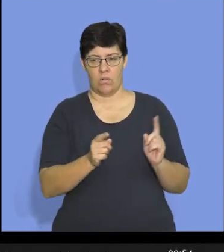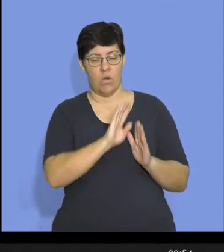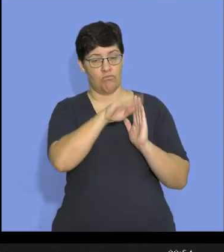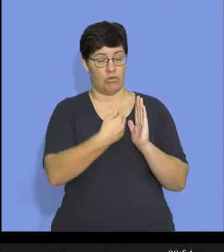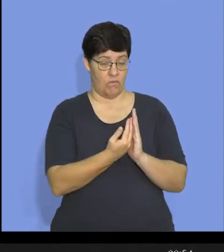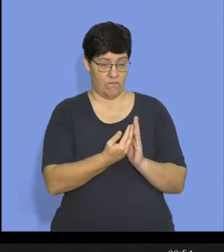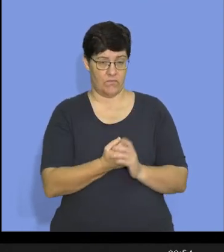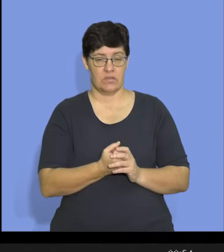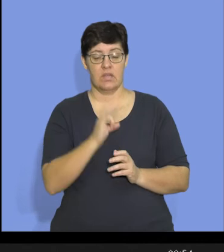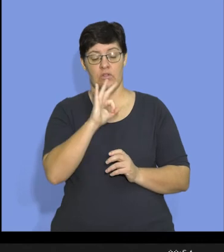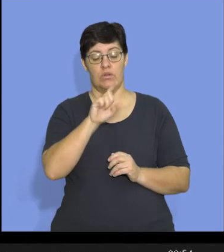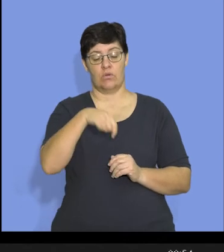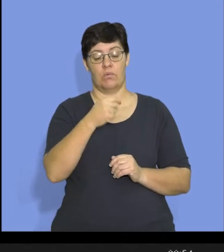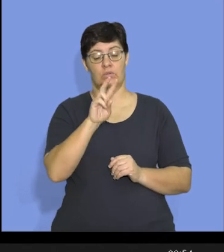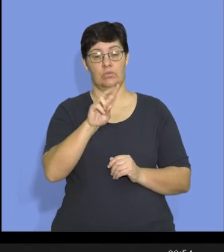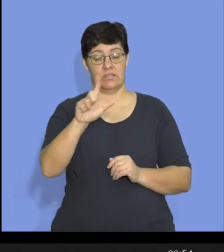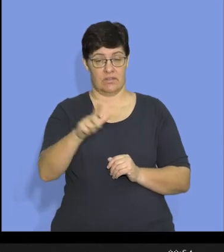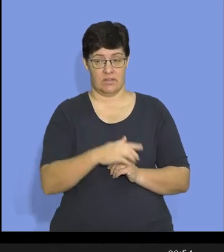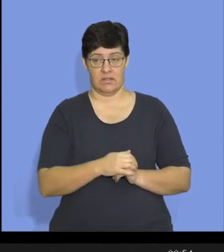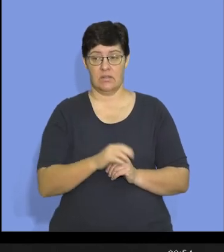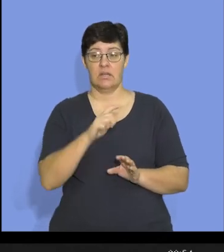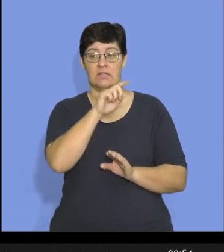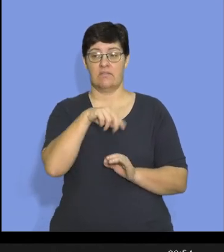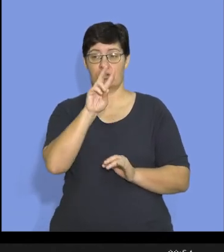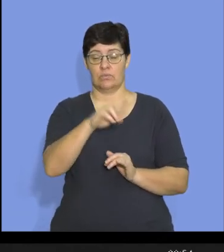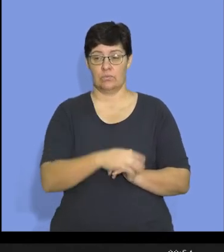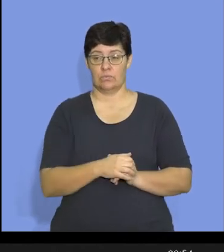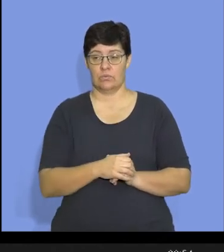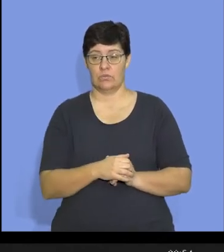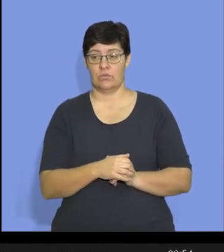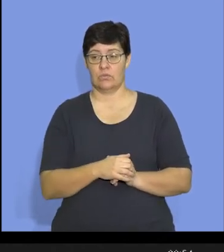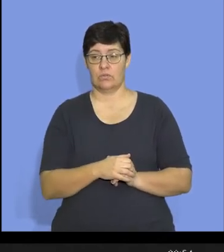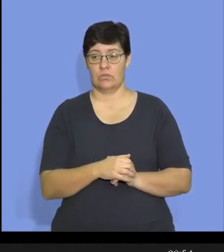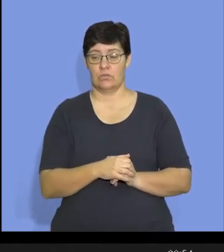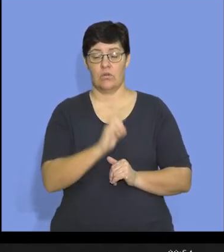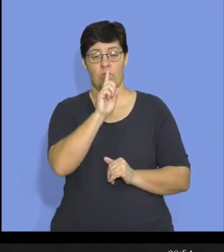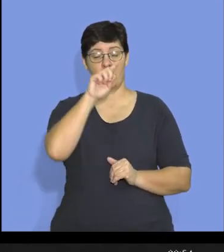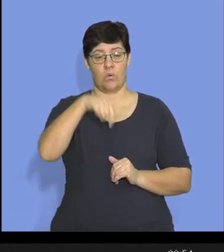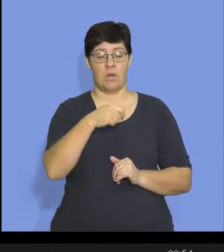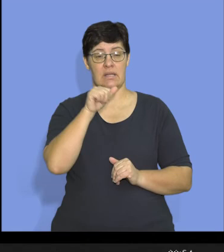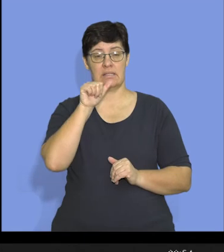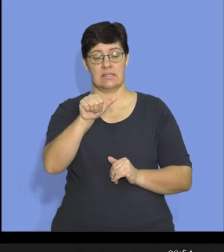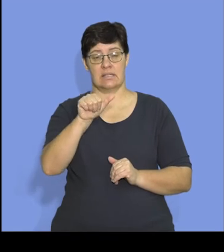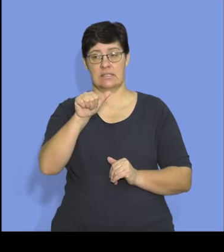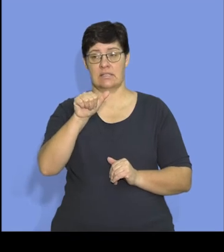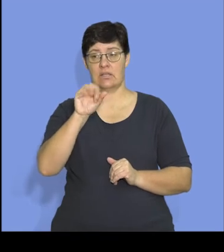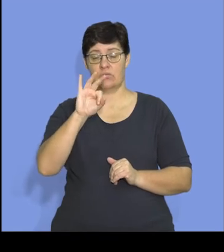off. So 3.27 divided by 2, and I get